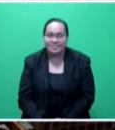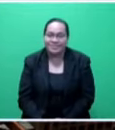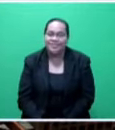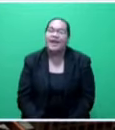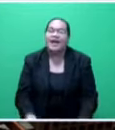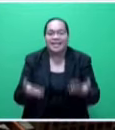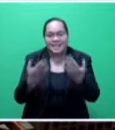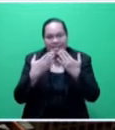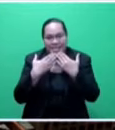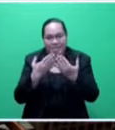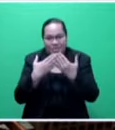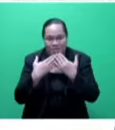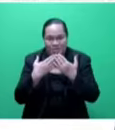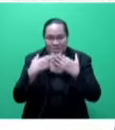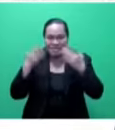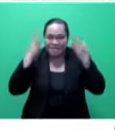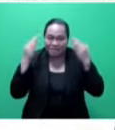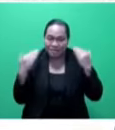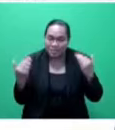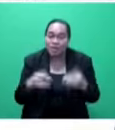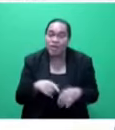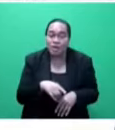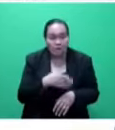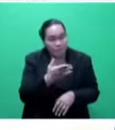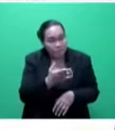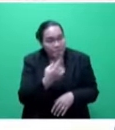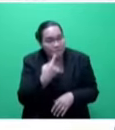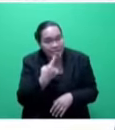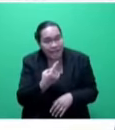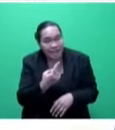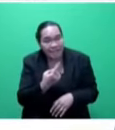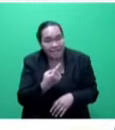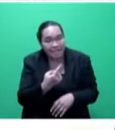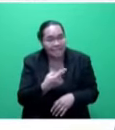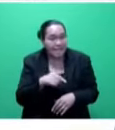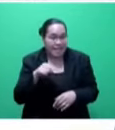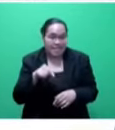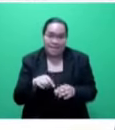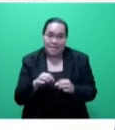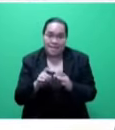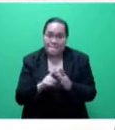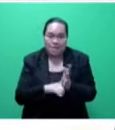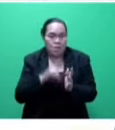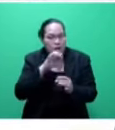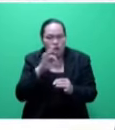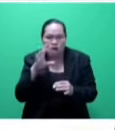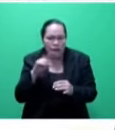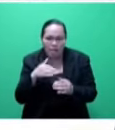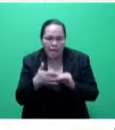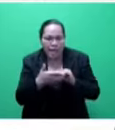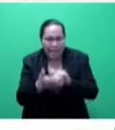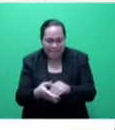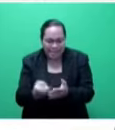Thank you, Mr. Speaker. So when you say in the course of your deliberations that this bill is not going to do anything about helping